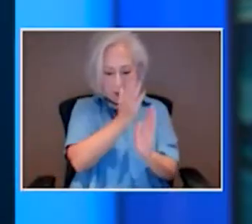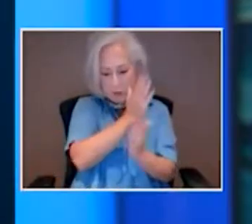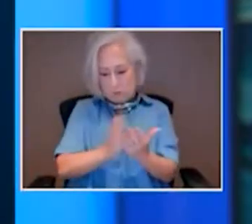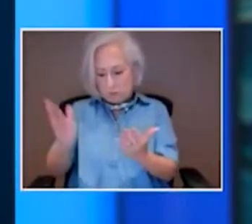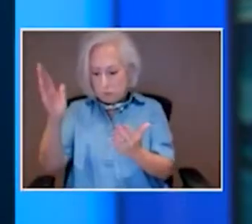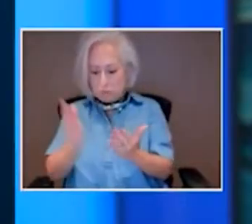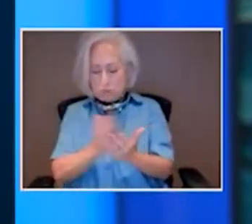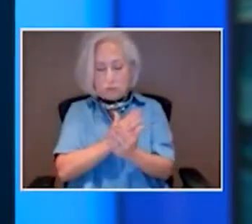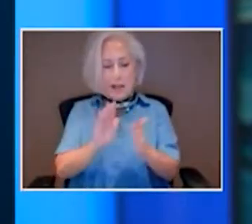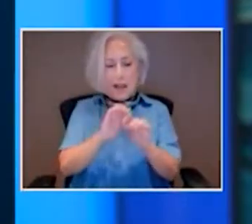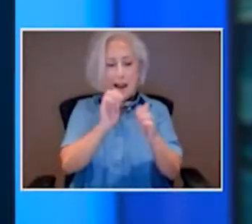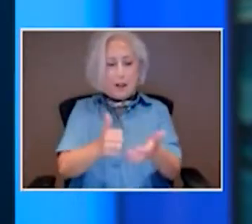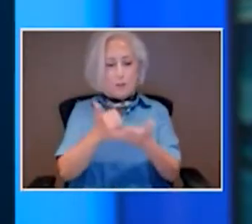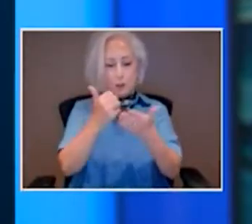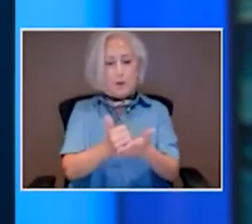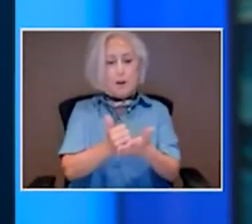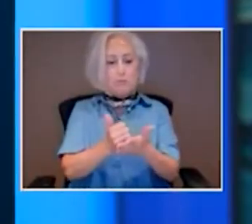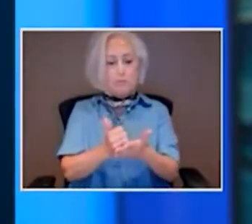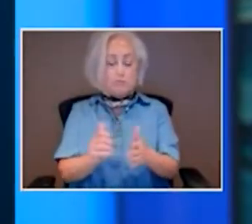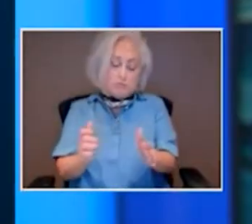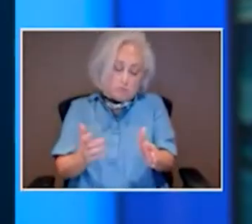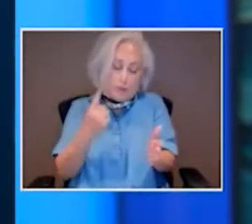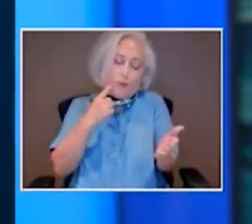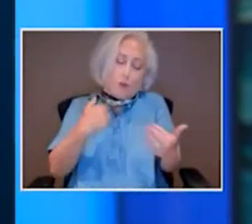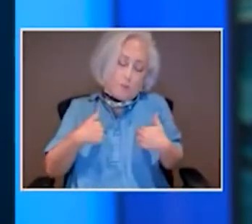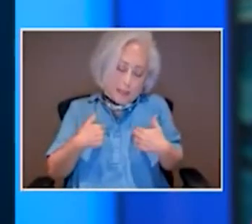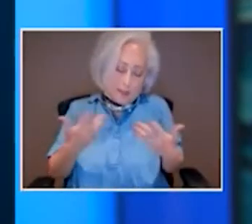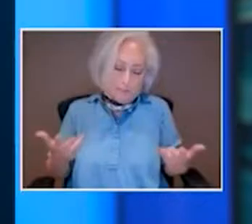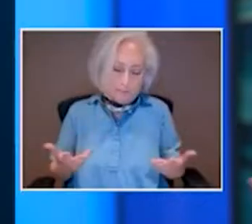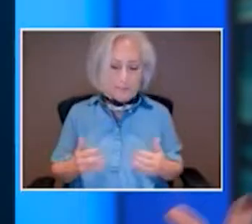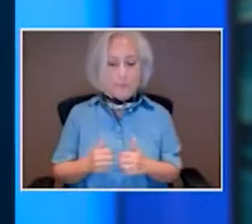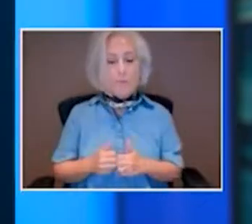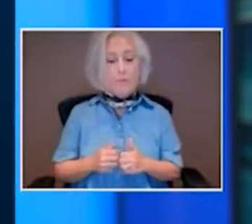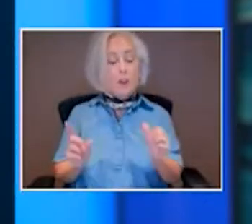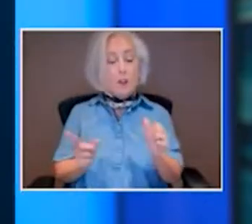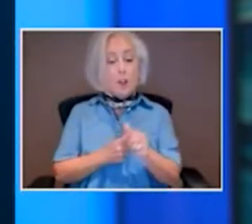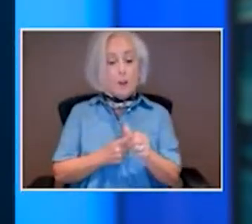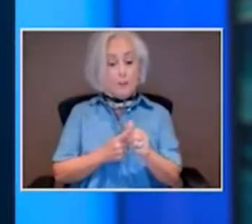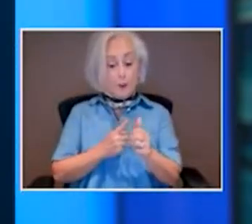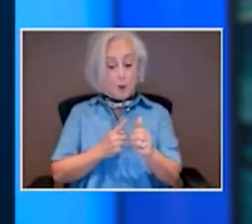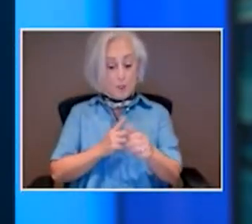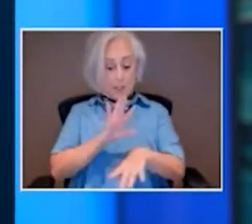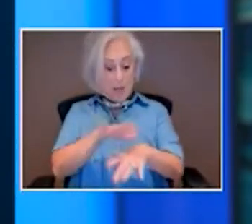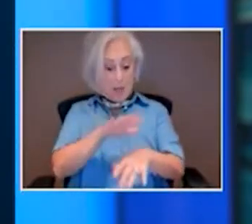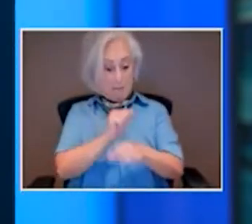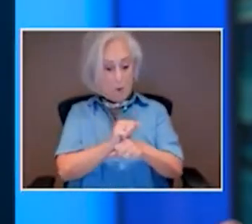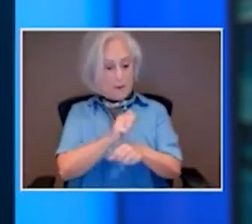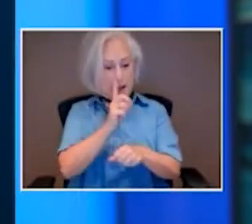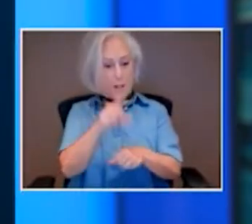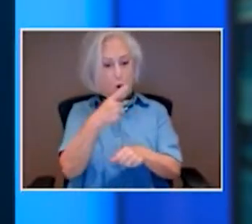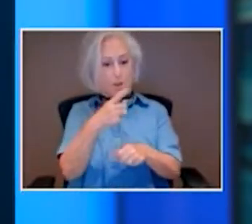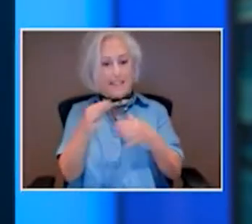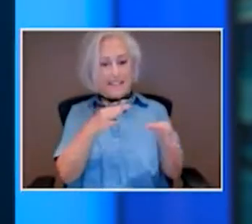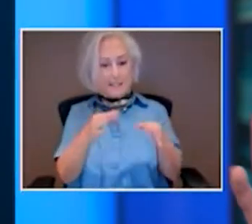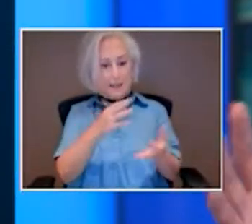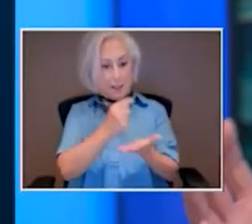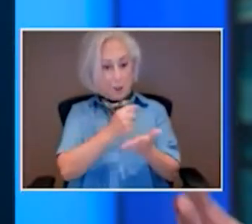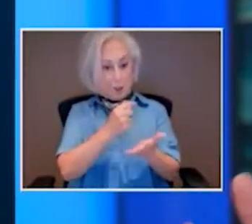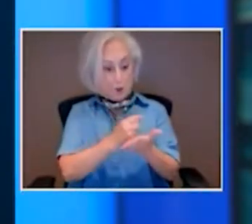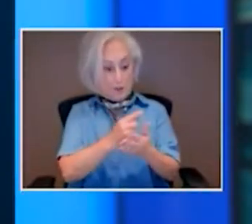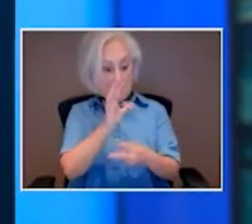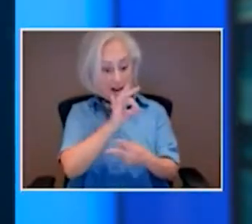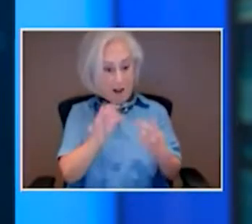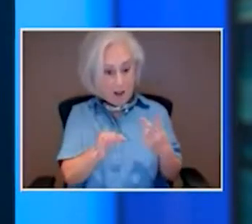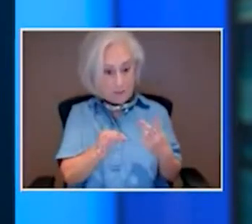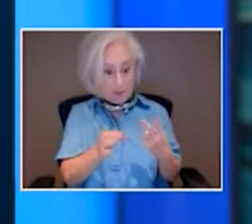That's why the very first visit, it's not just explaining what their treatment options can be surgically, also